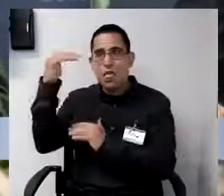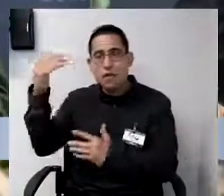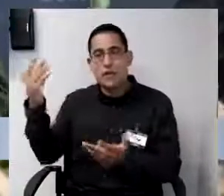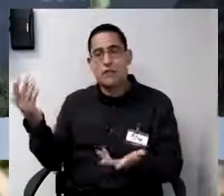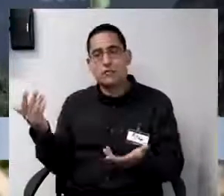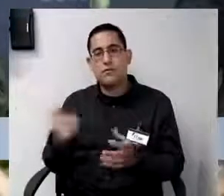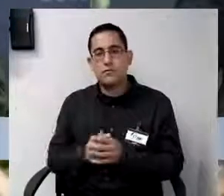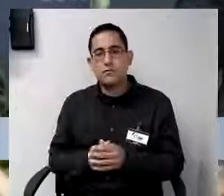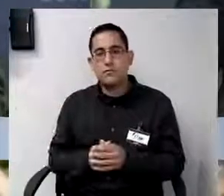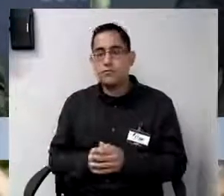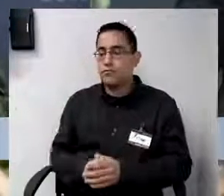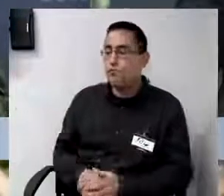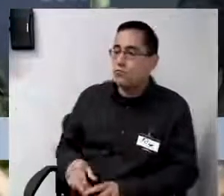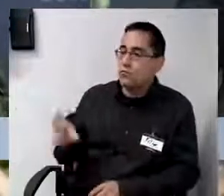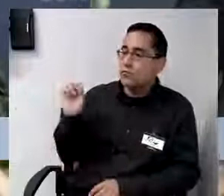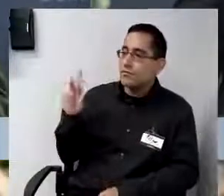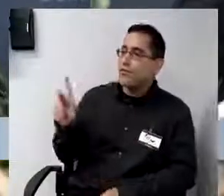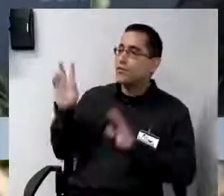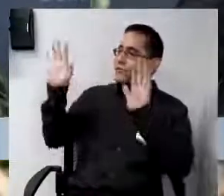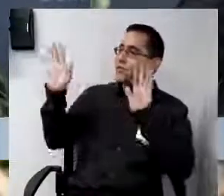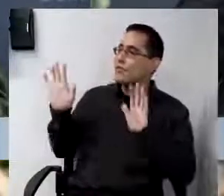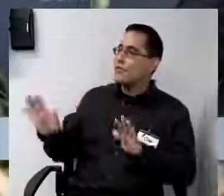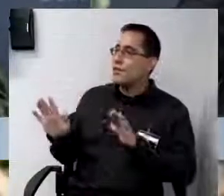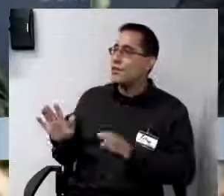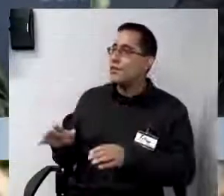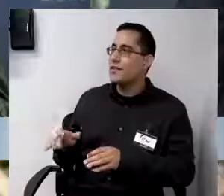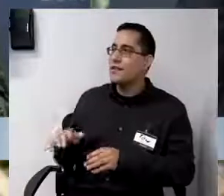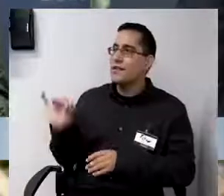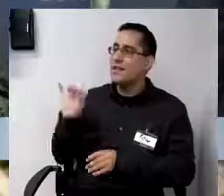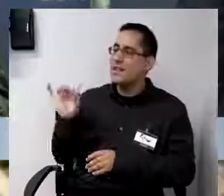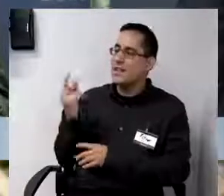All right, so that covers a couple of questions that you have submitted.